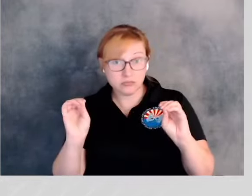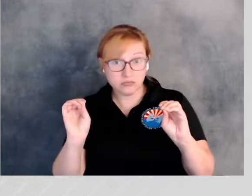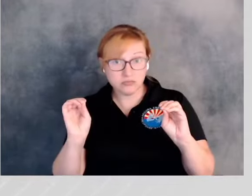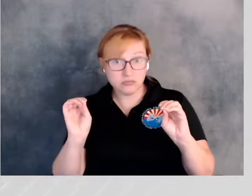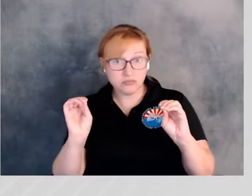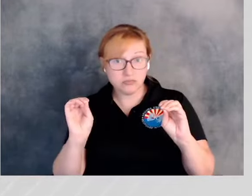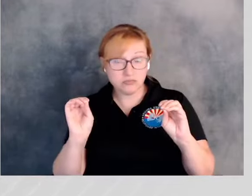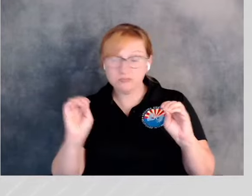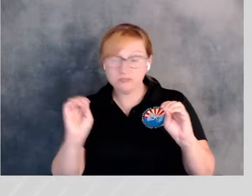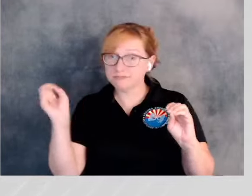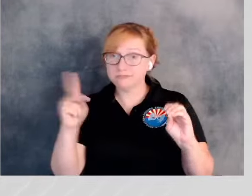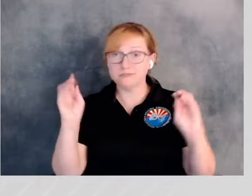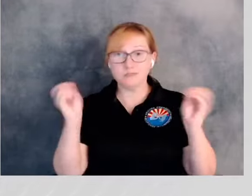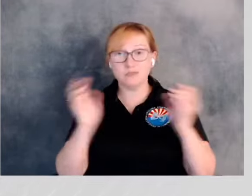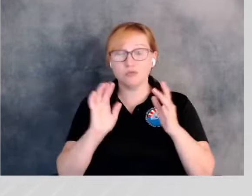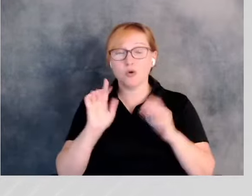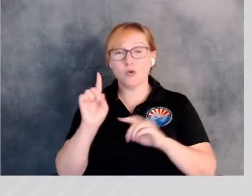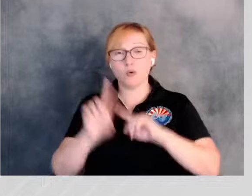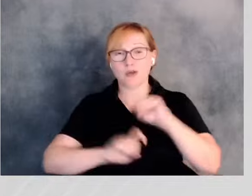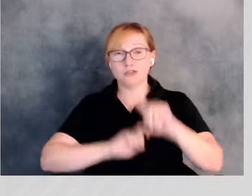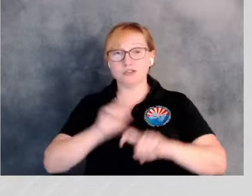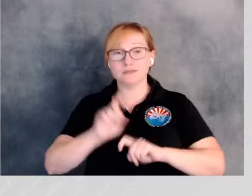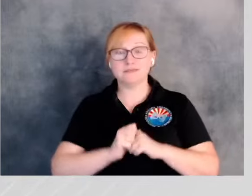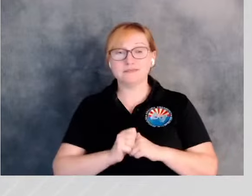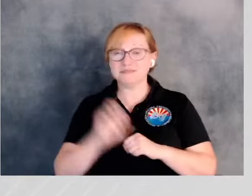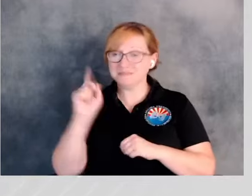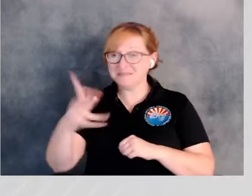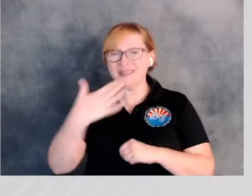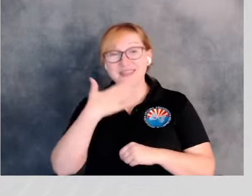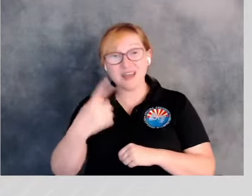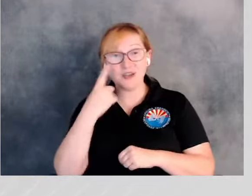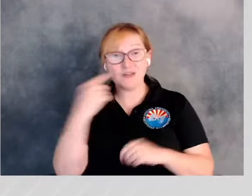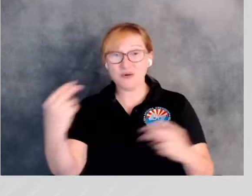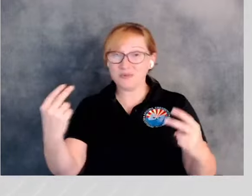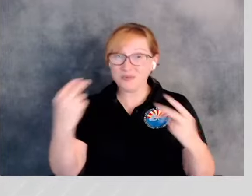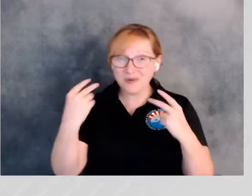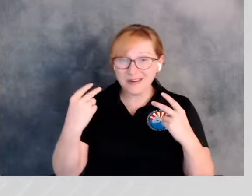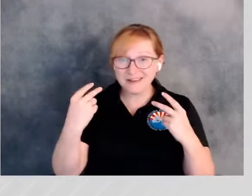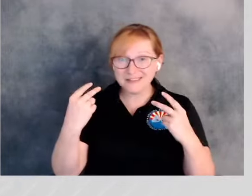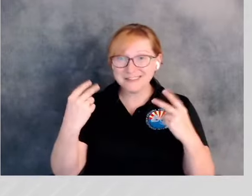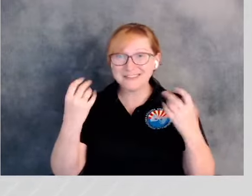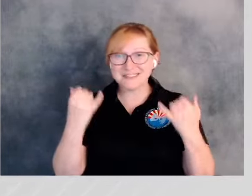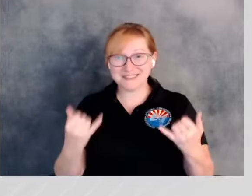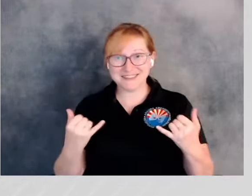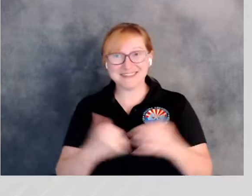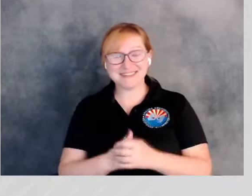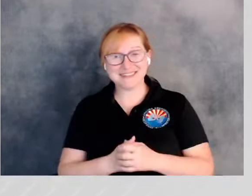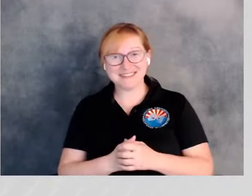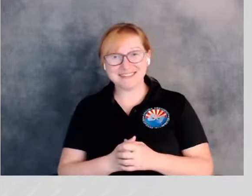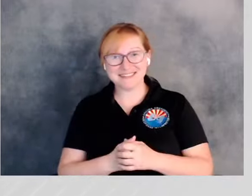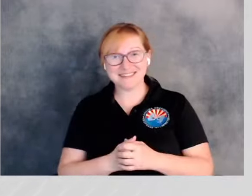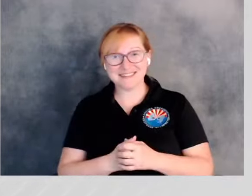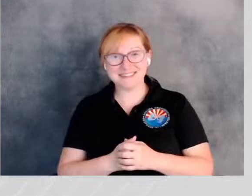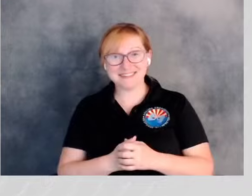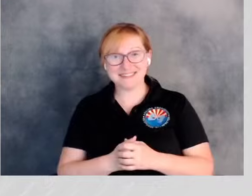No questions online. Okay, well, I would like to thank you for coming and joining us today for